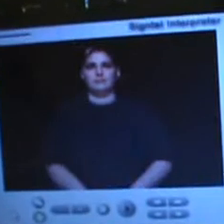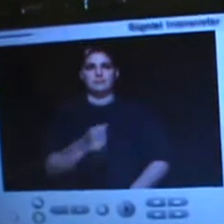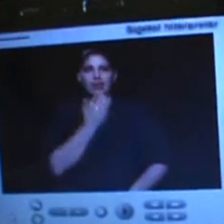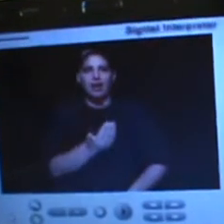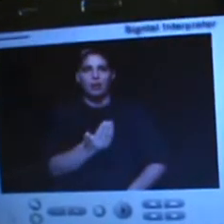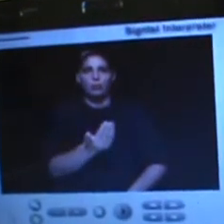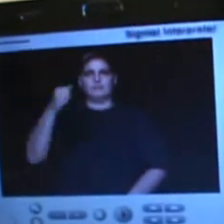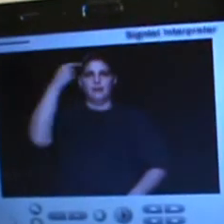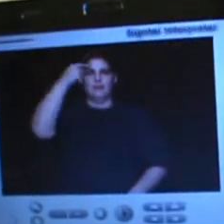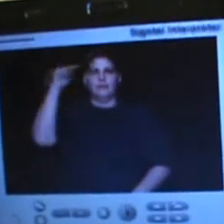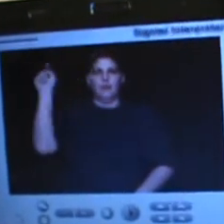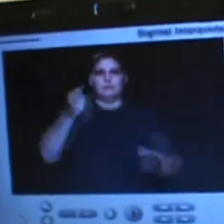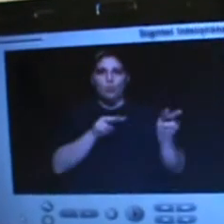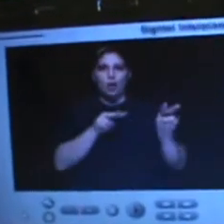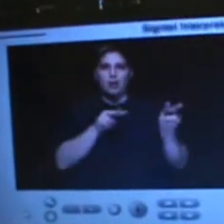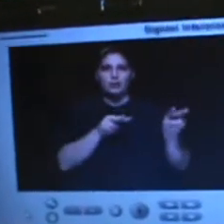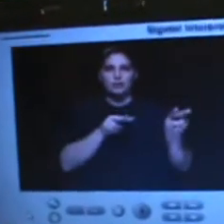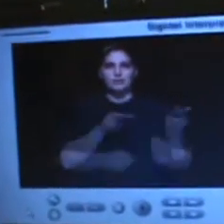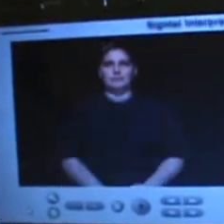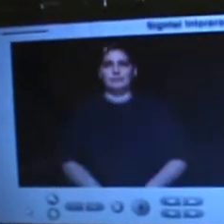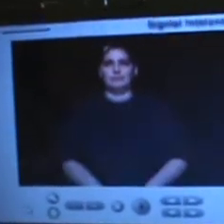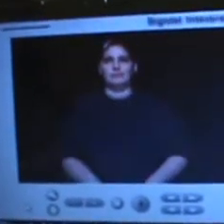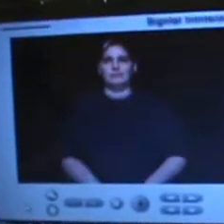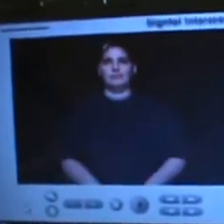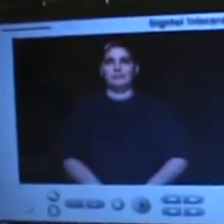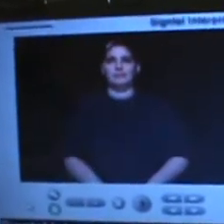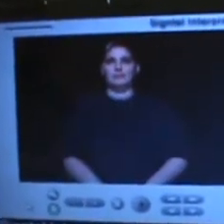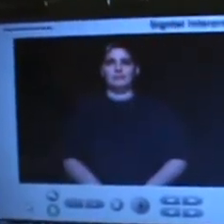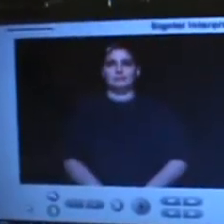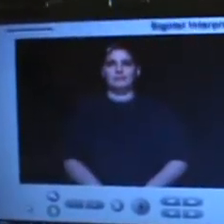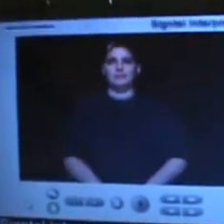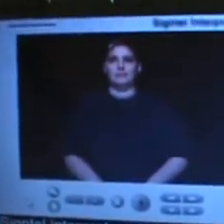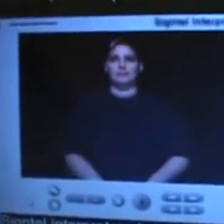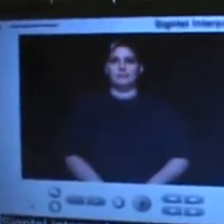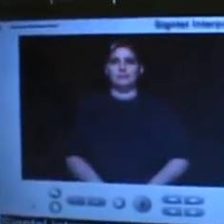Please thank you for watching. Thank you very